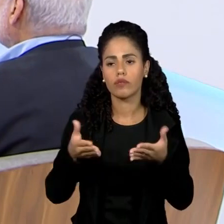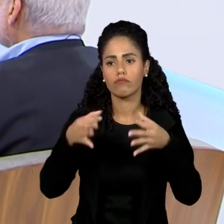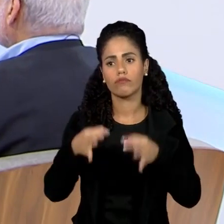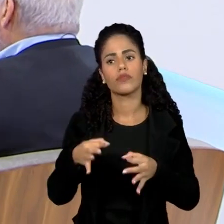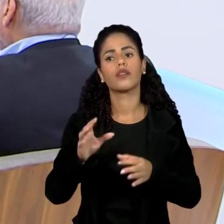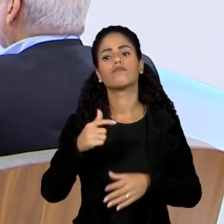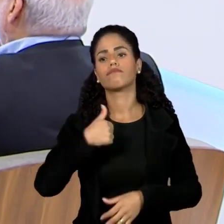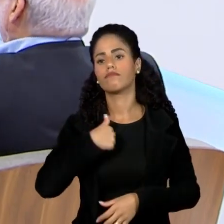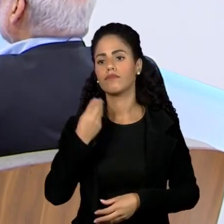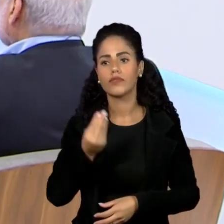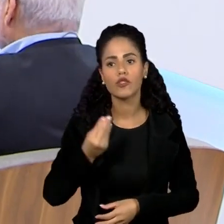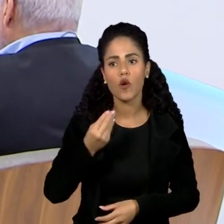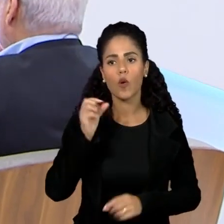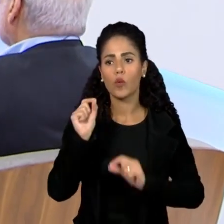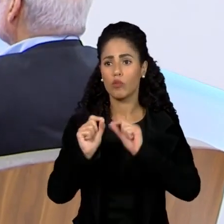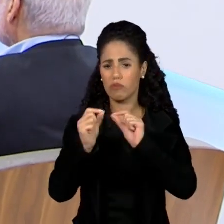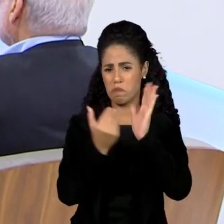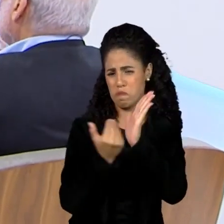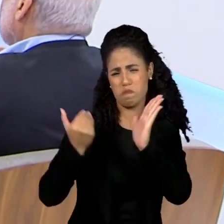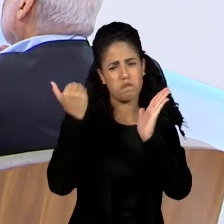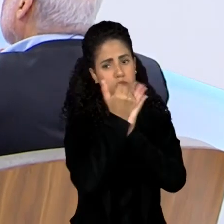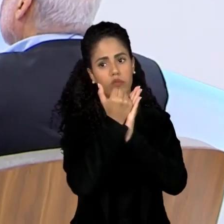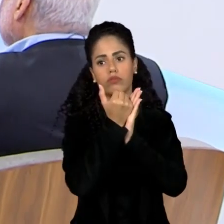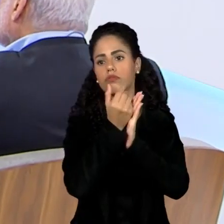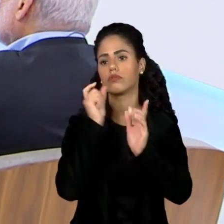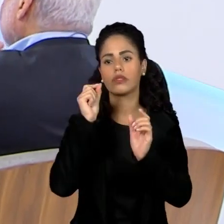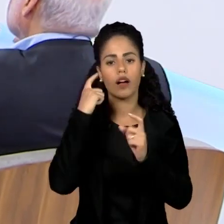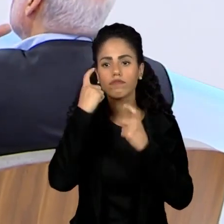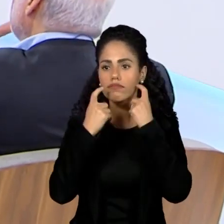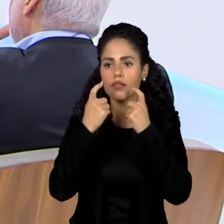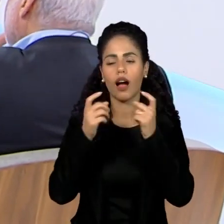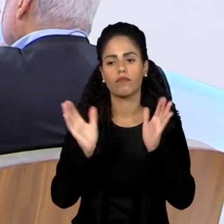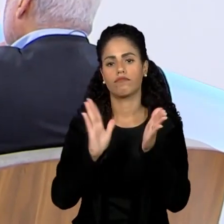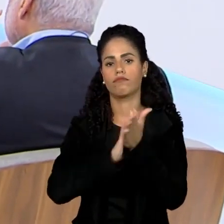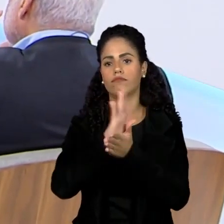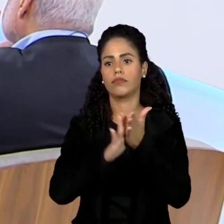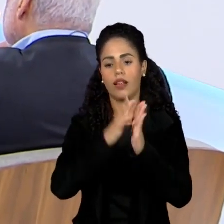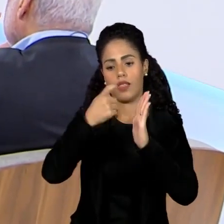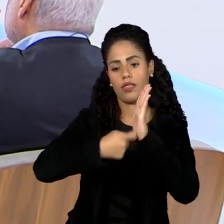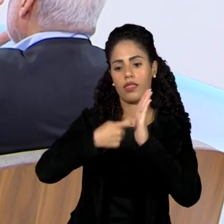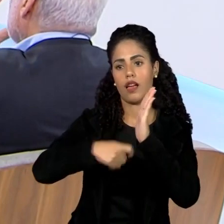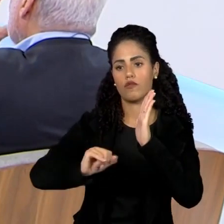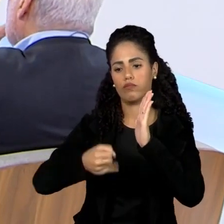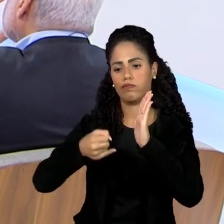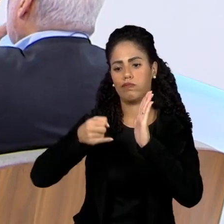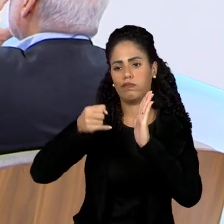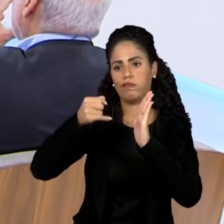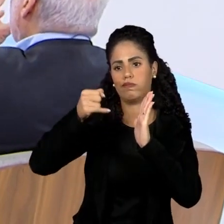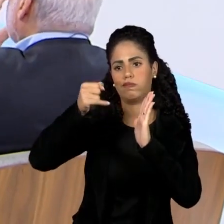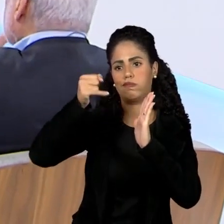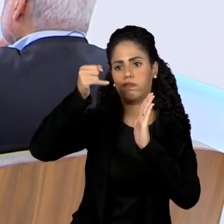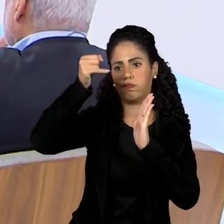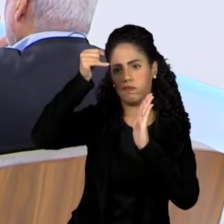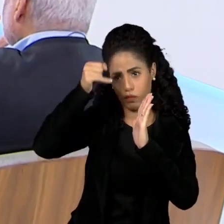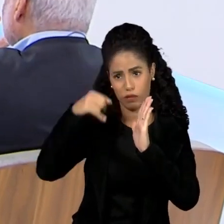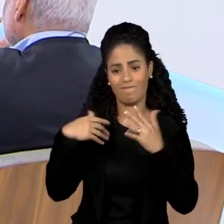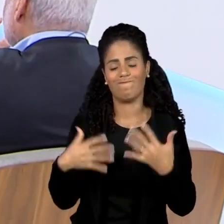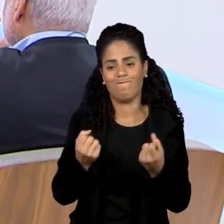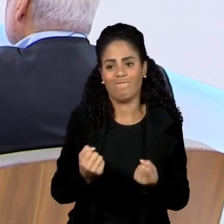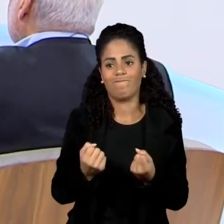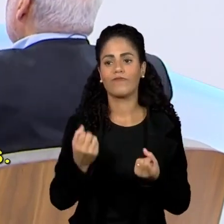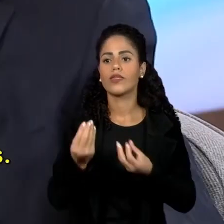an excess of aggregate demand. The interest rate is a very blunt instrument, and it works on aggregate